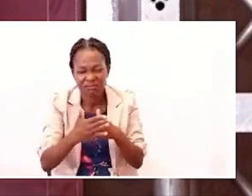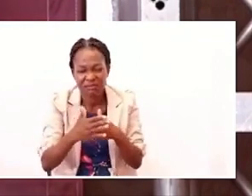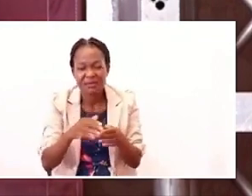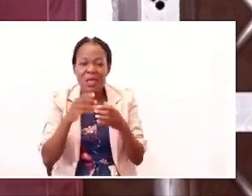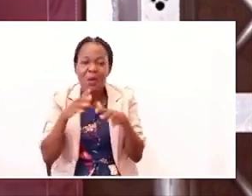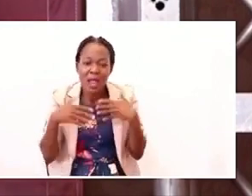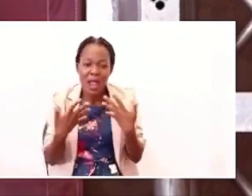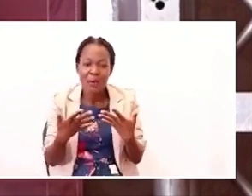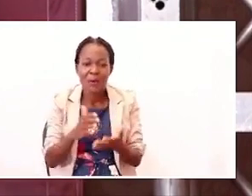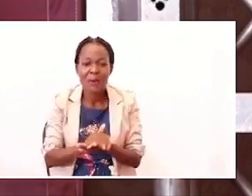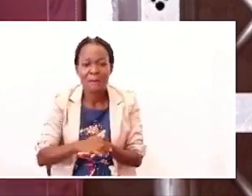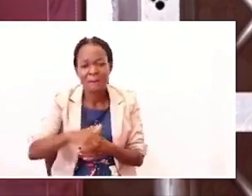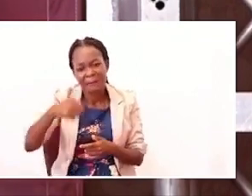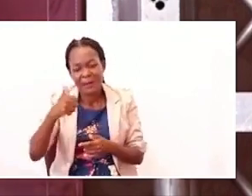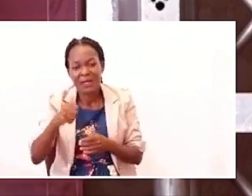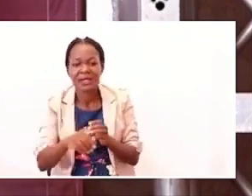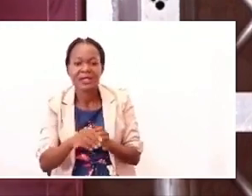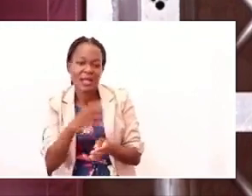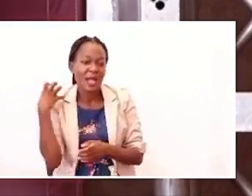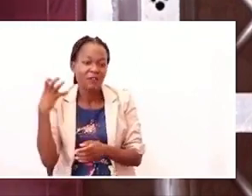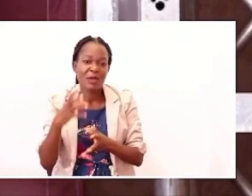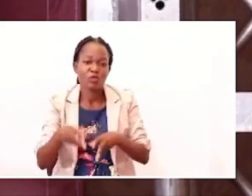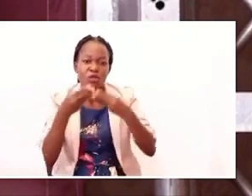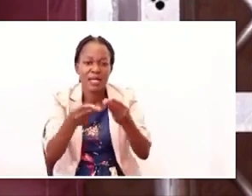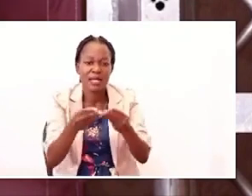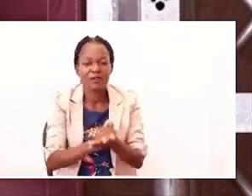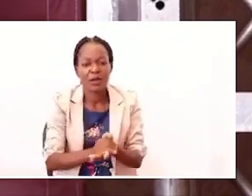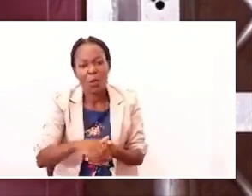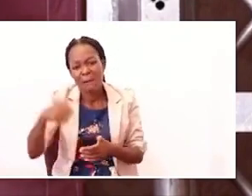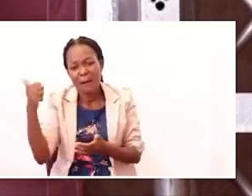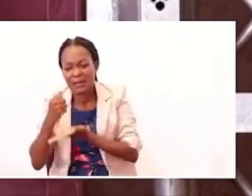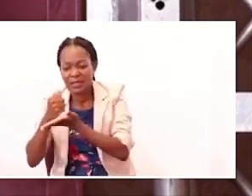on the ability of the government to deliver on public purpose.